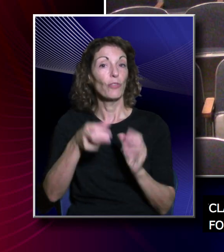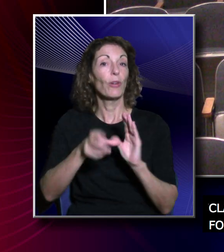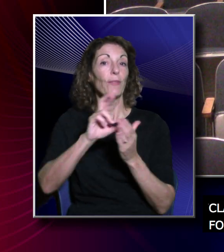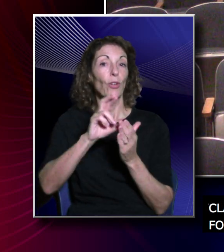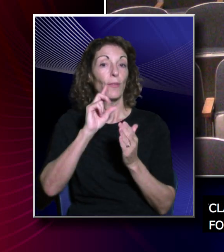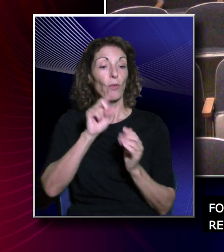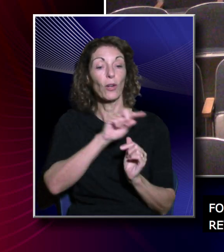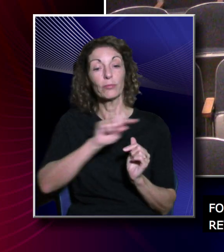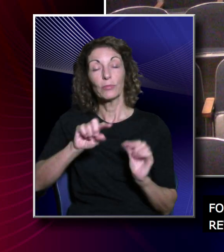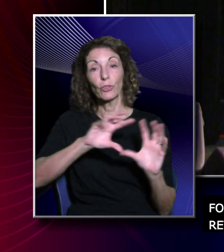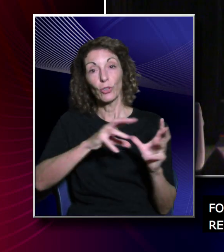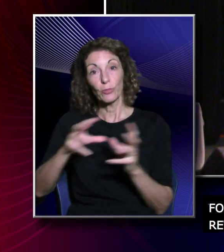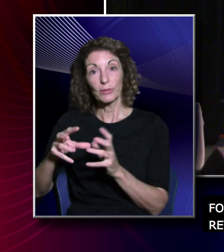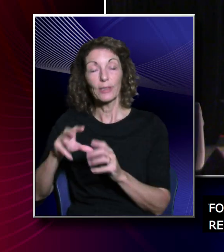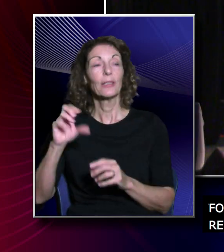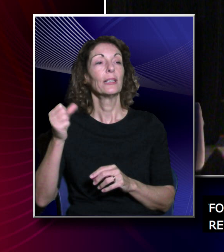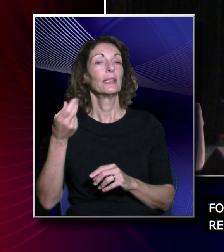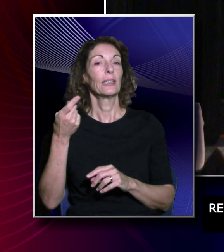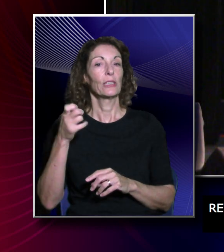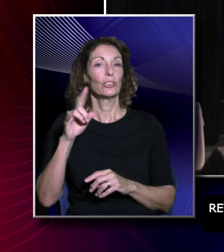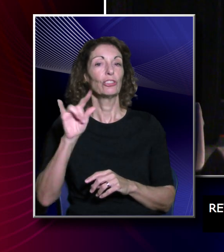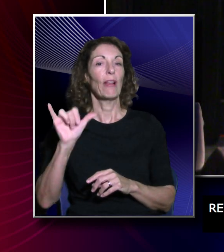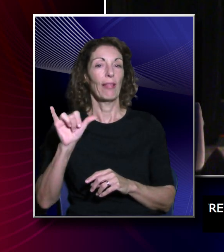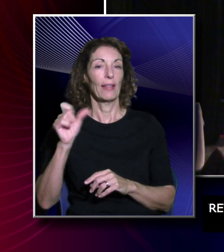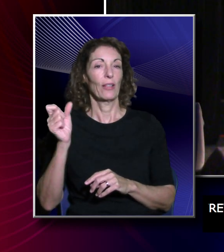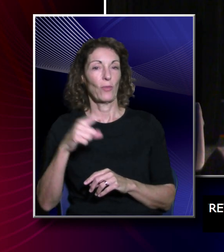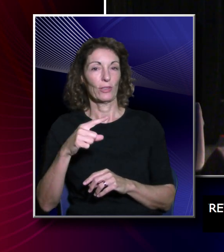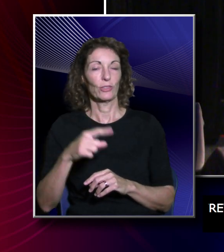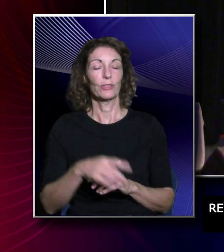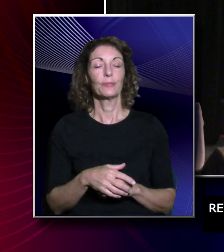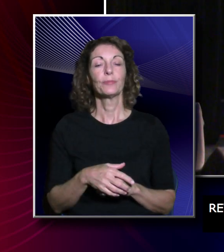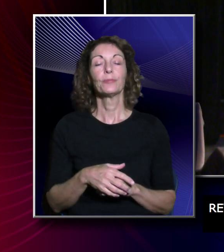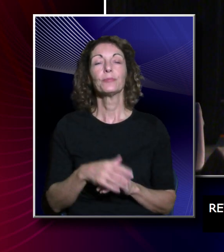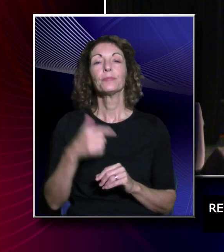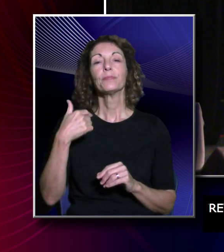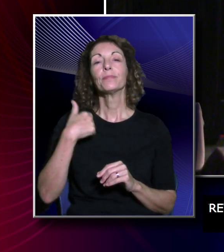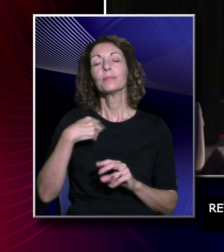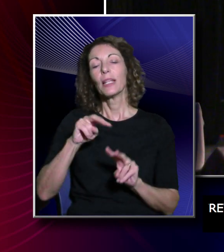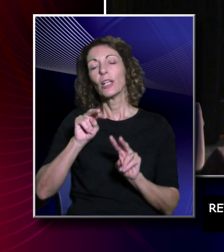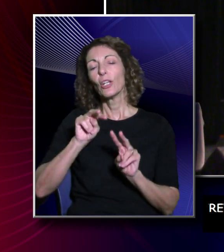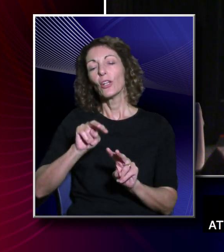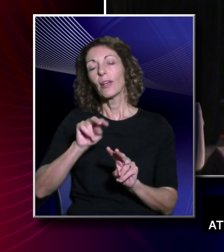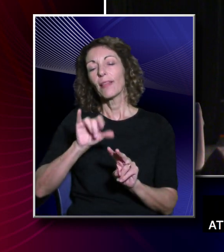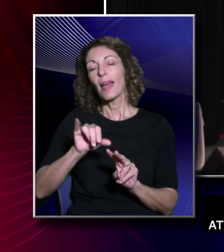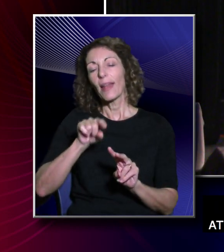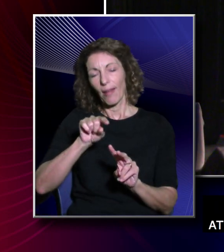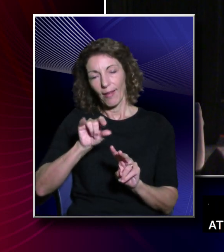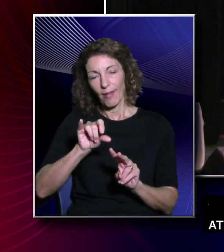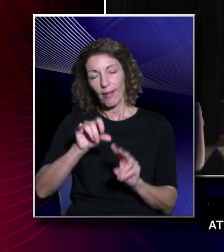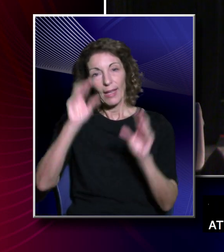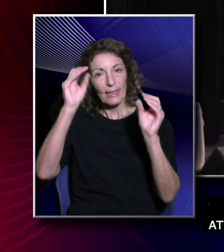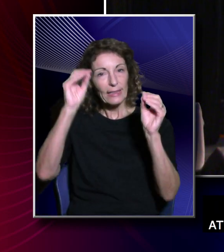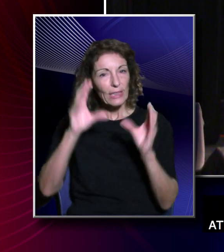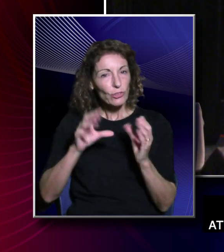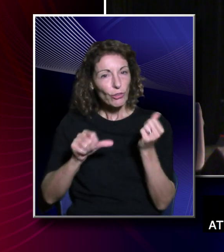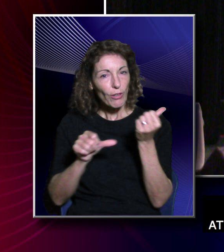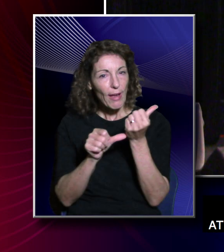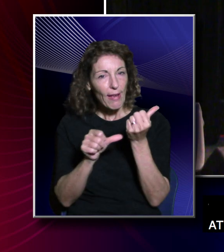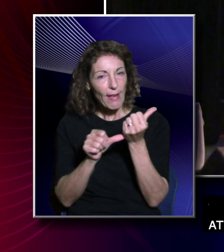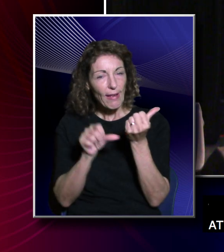groups? This is Shelley. I do. I'm looking at this, and it says the teacher's aide.